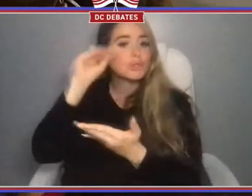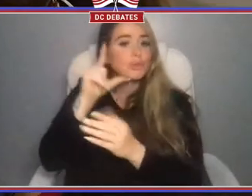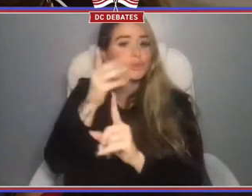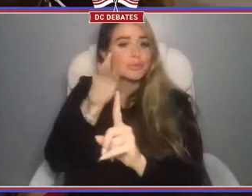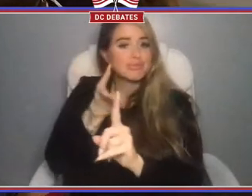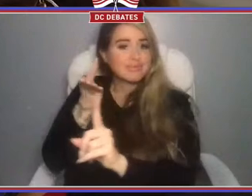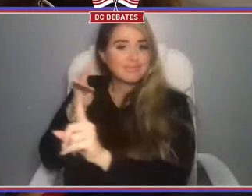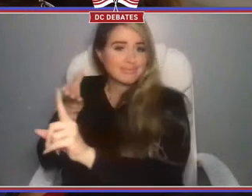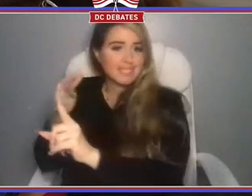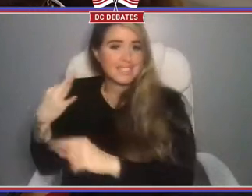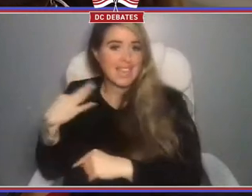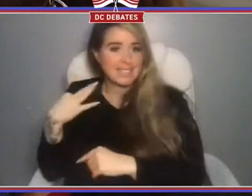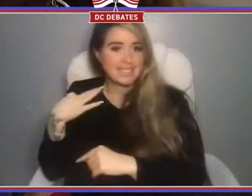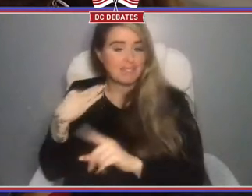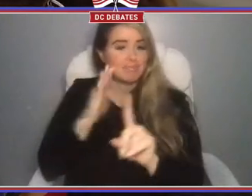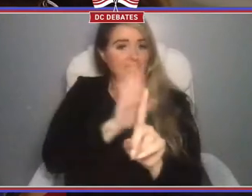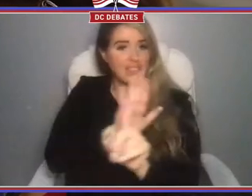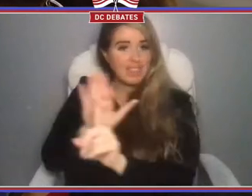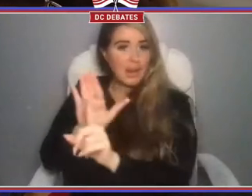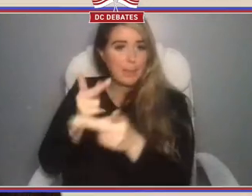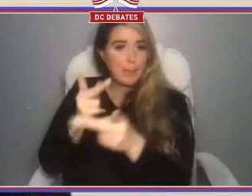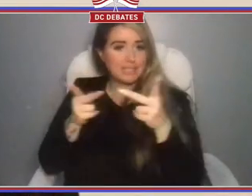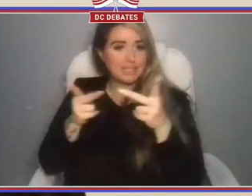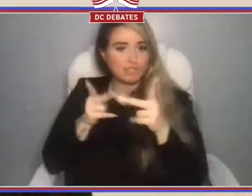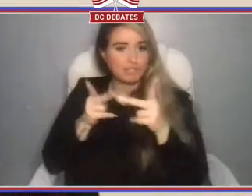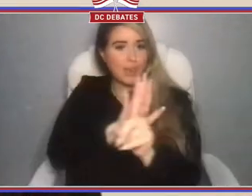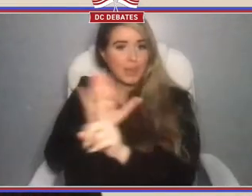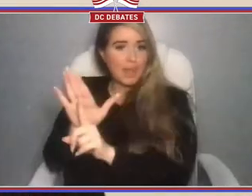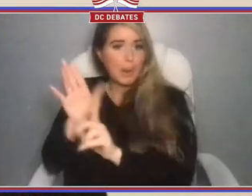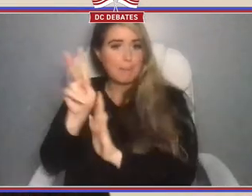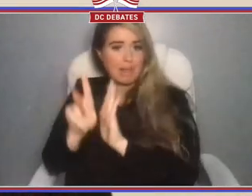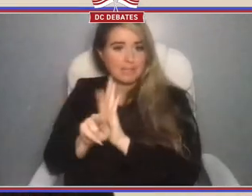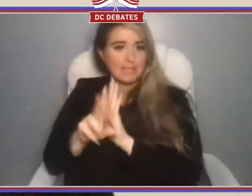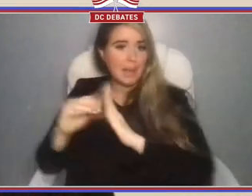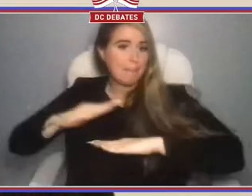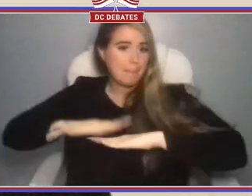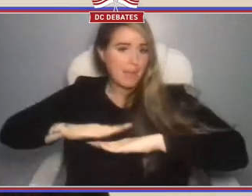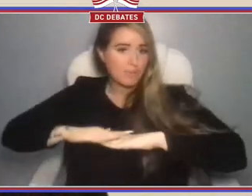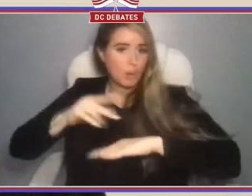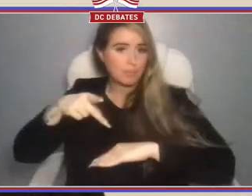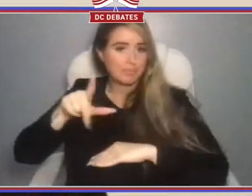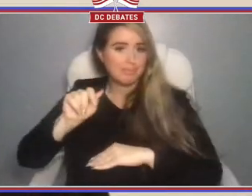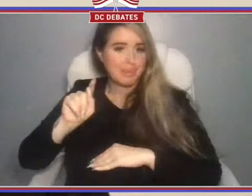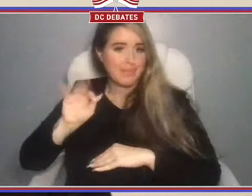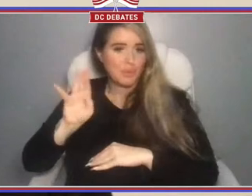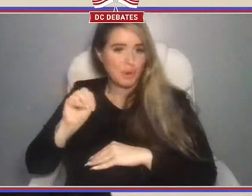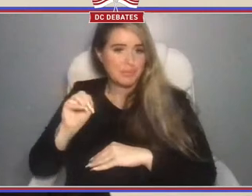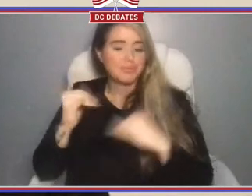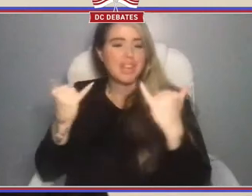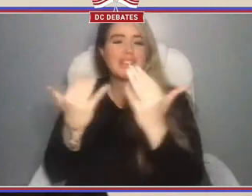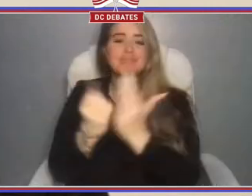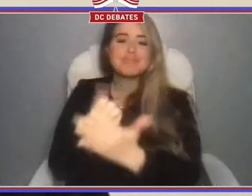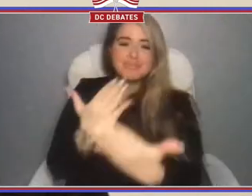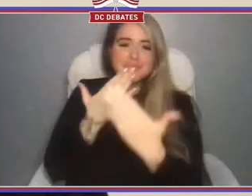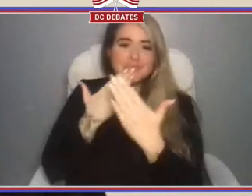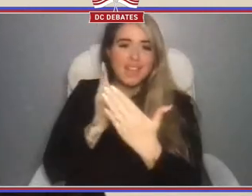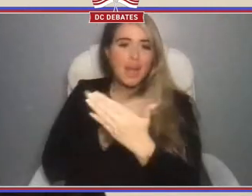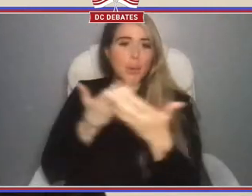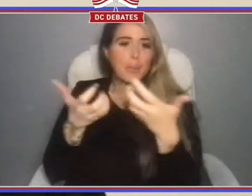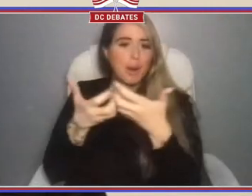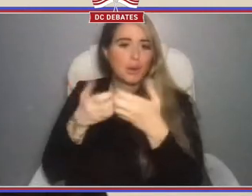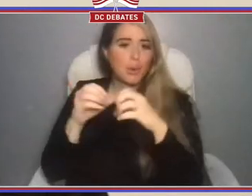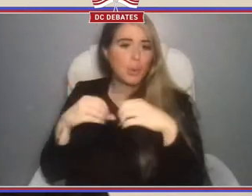their positions, and policy platforms. We want to take a moment to thank our partner organization and